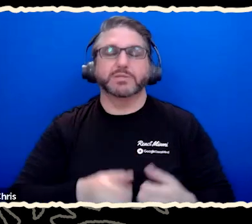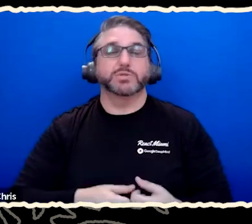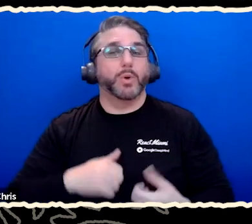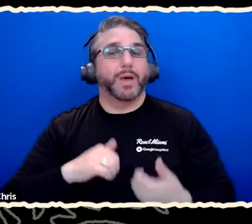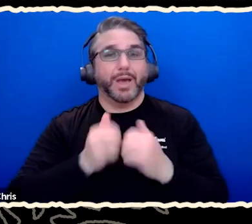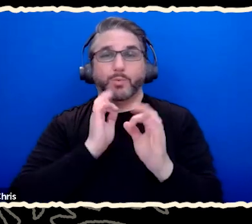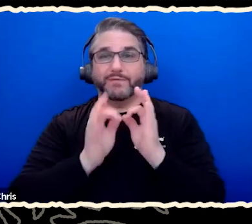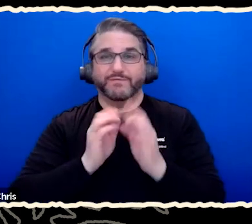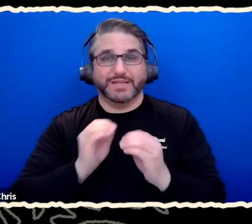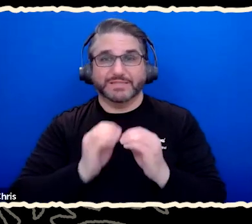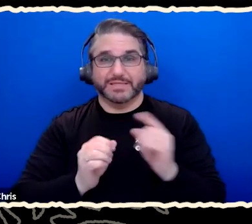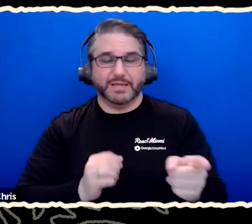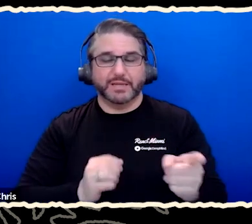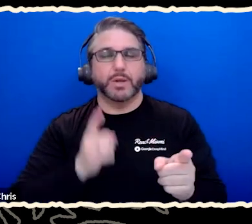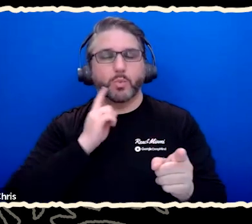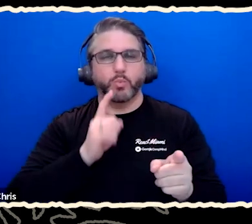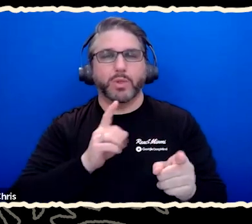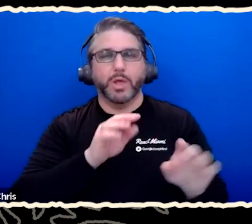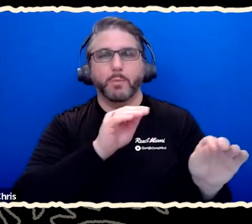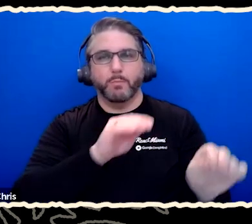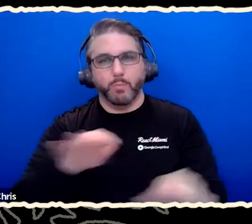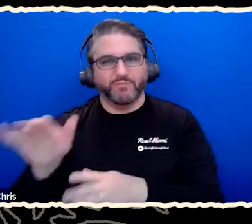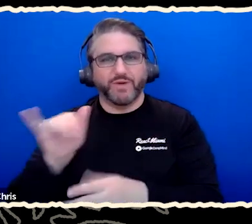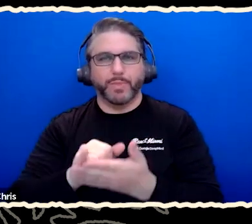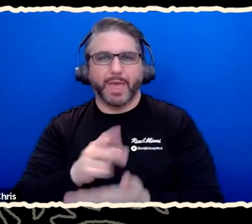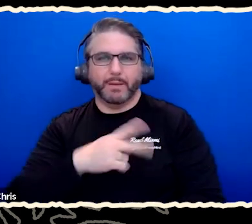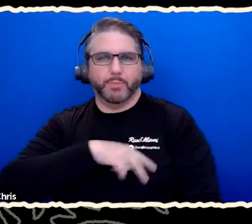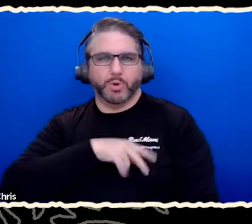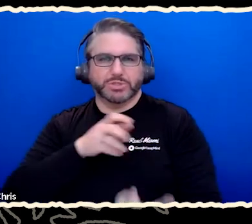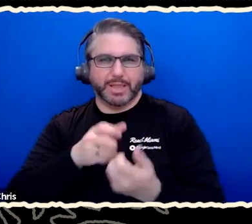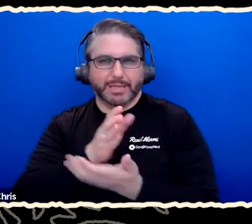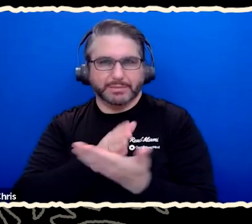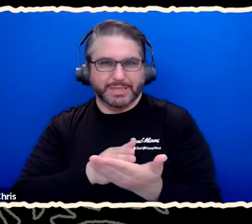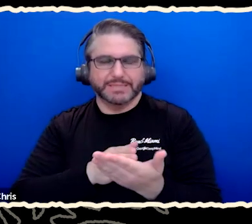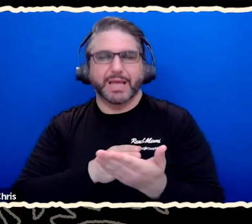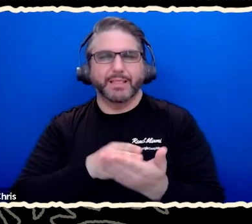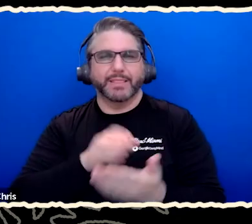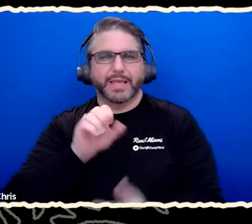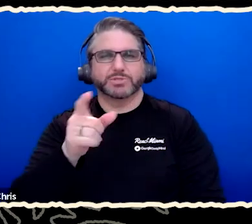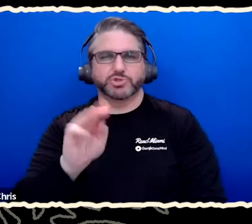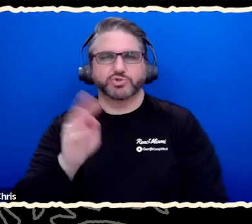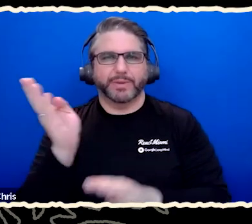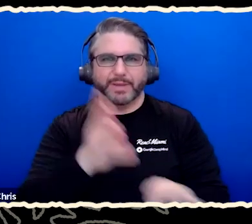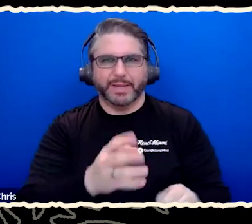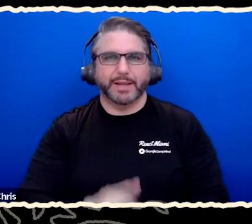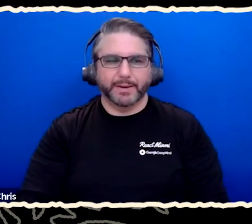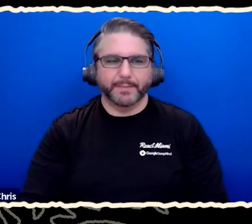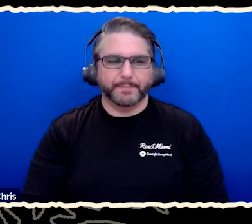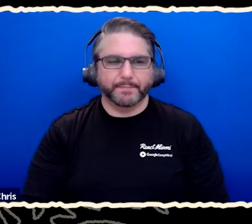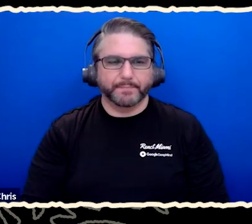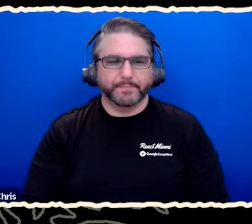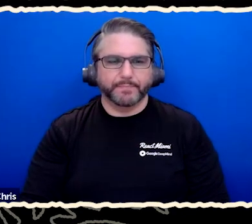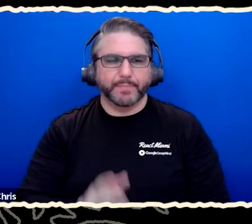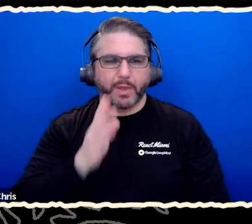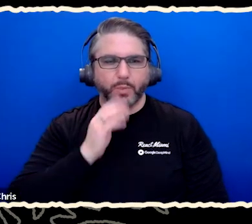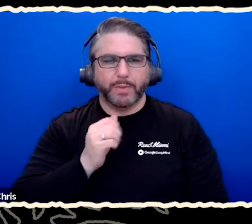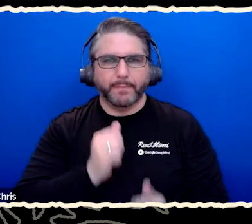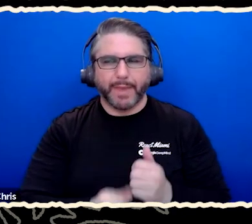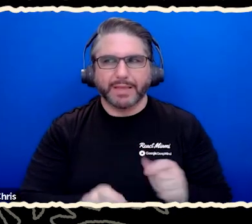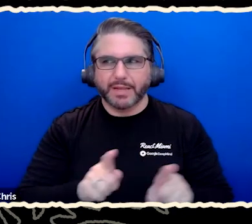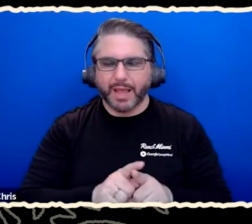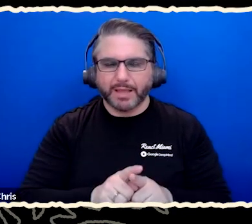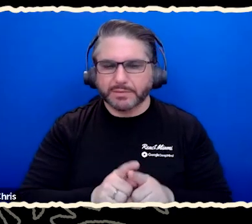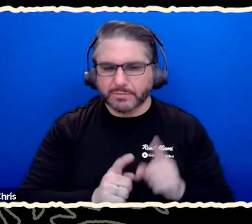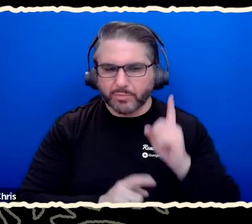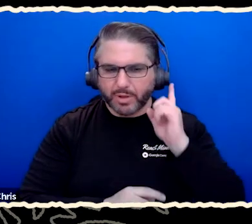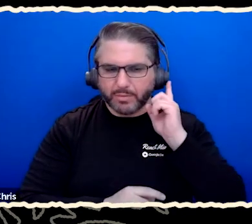just move out the personalized piece of this and stream it in. So I'm going to just pass it as a prop. This is like,